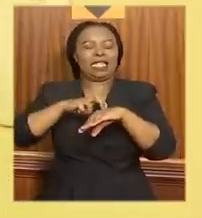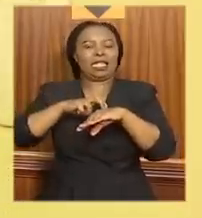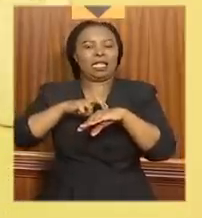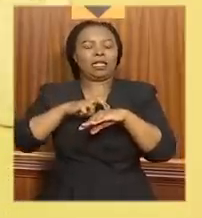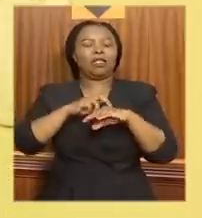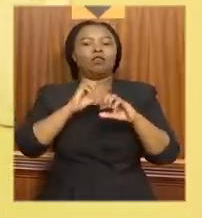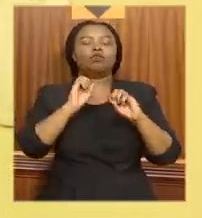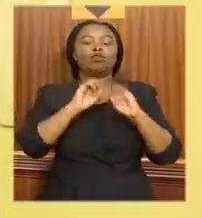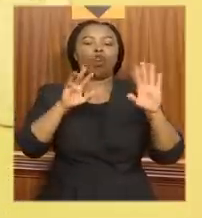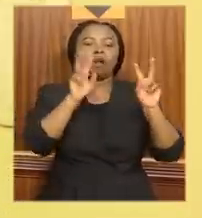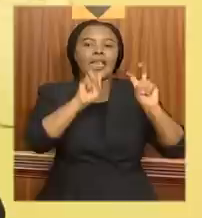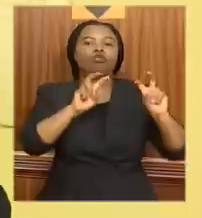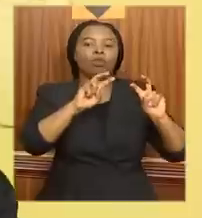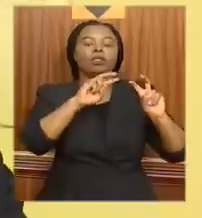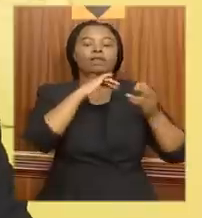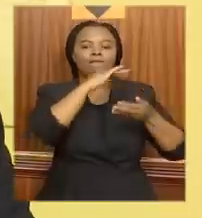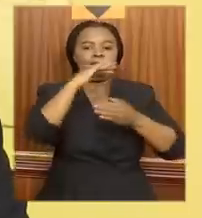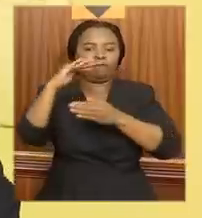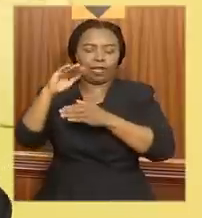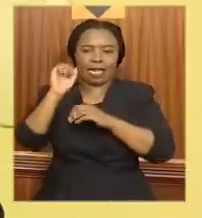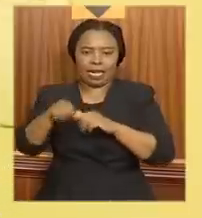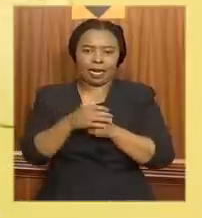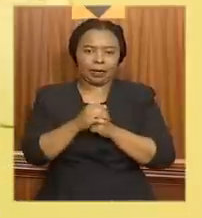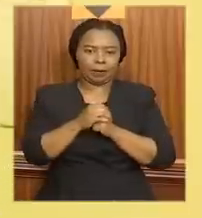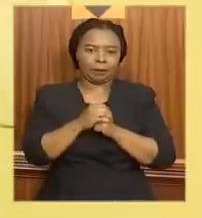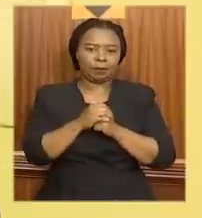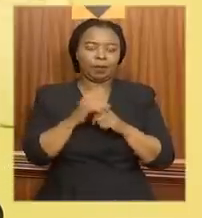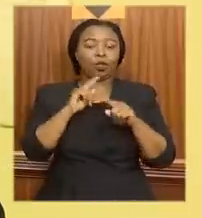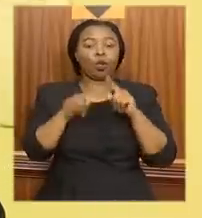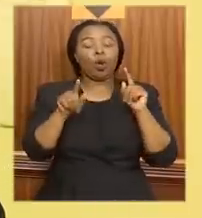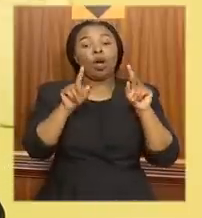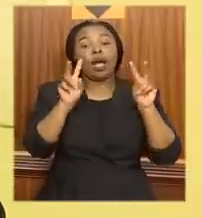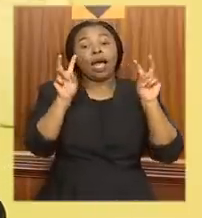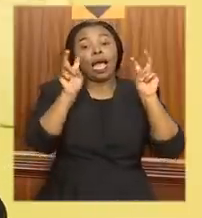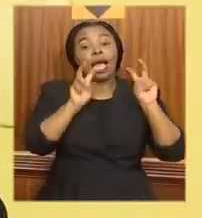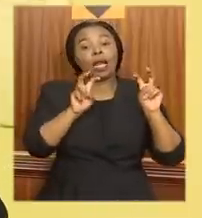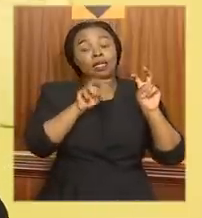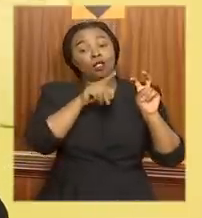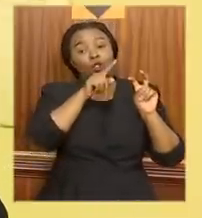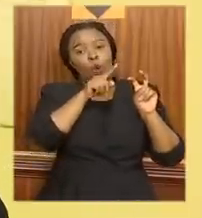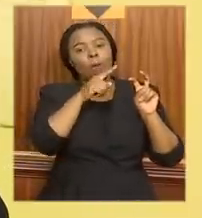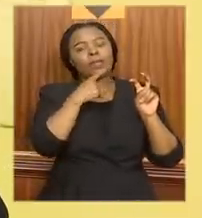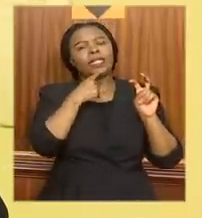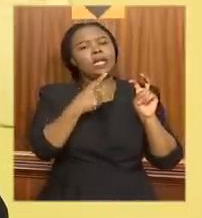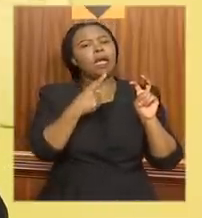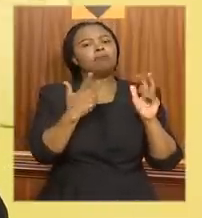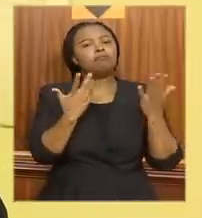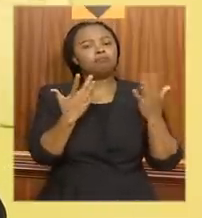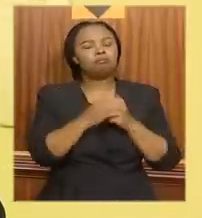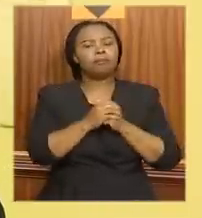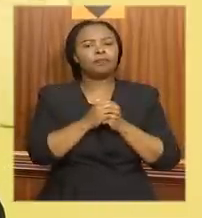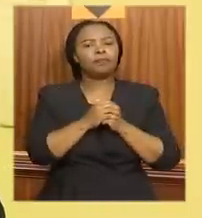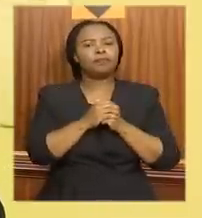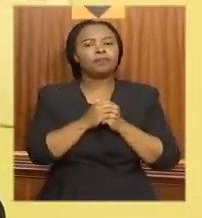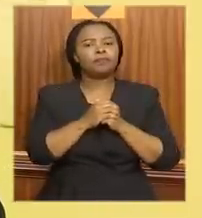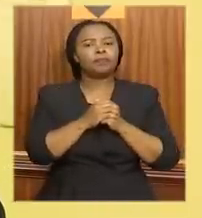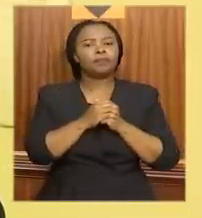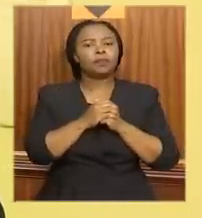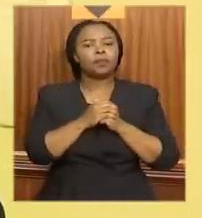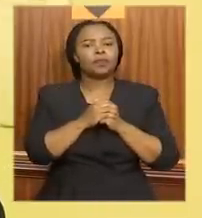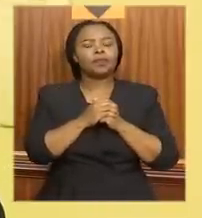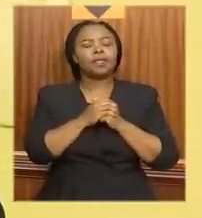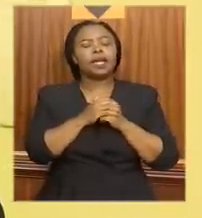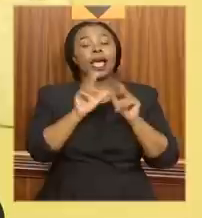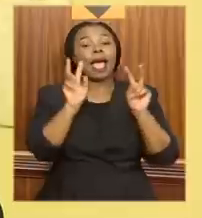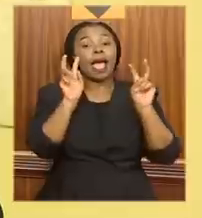And past managers of Eskom tell us that we need the base load of Eskom's